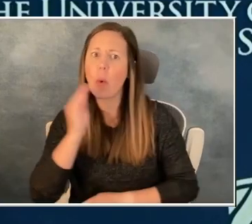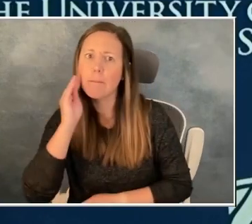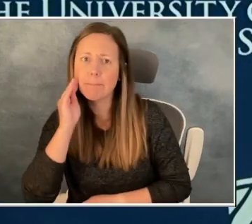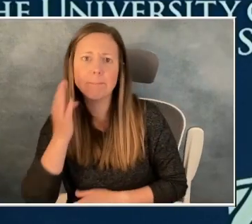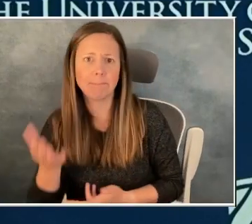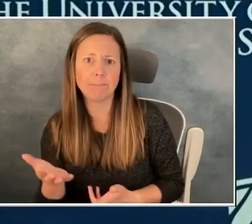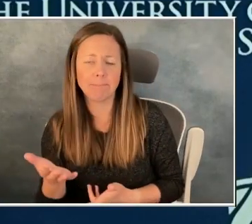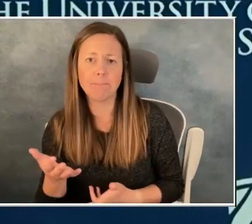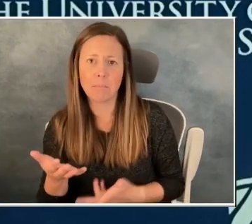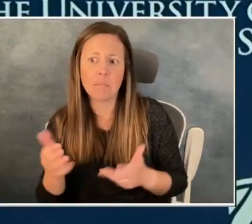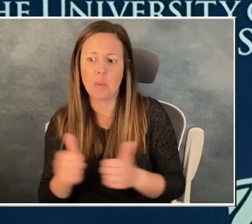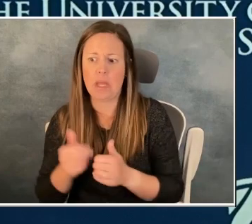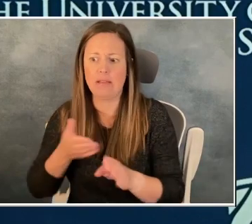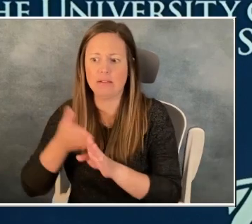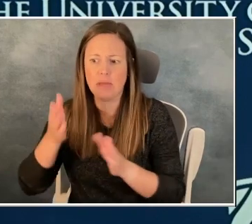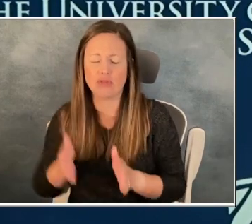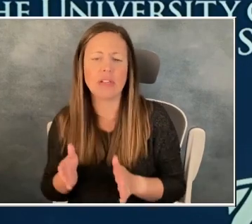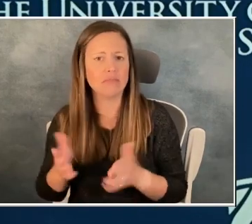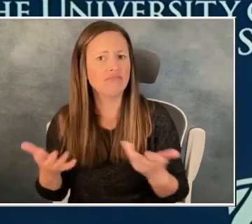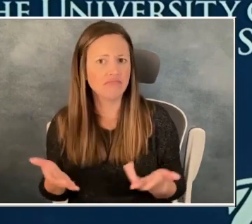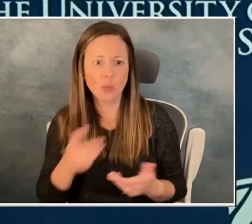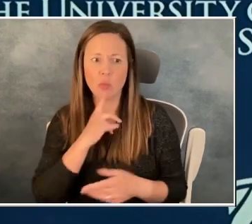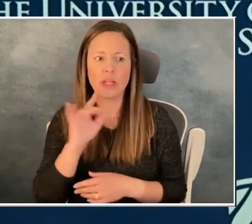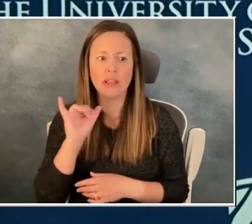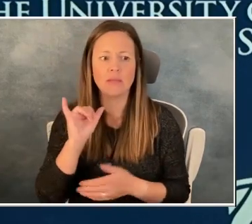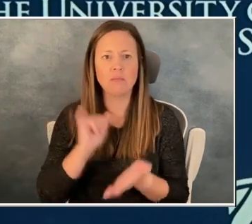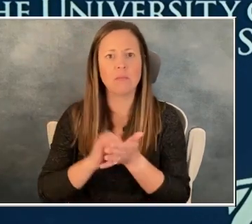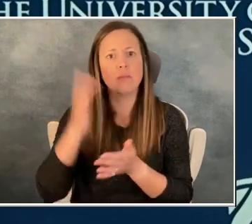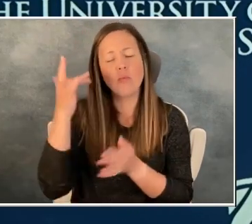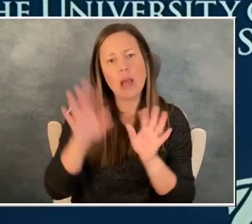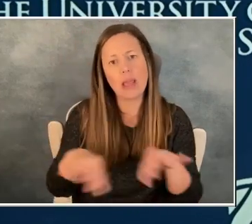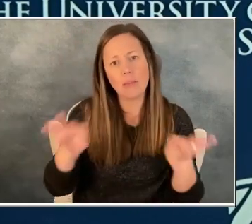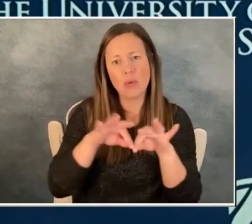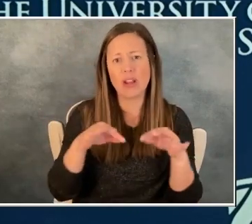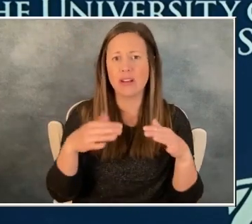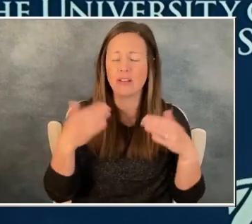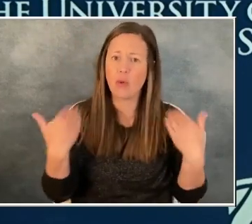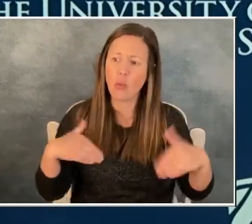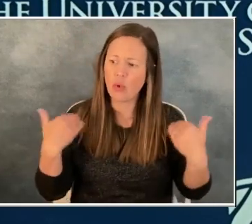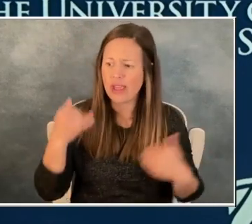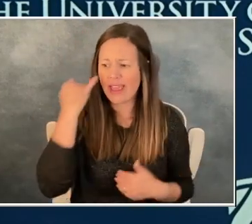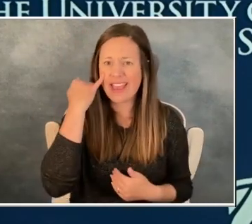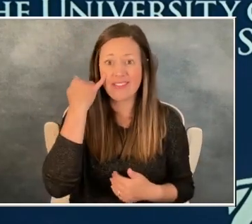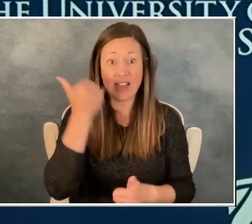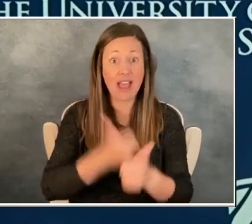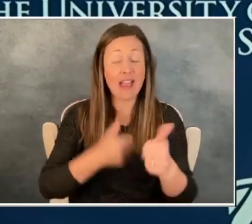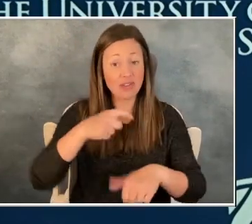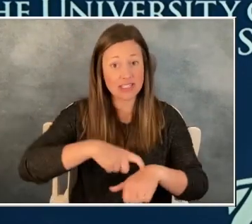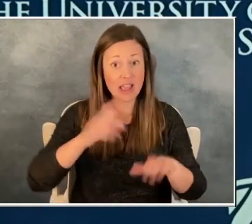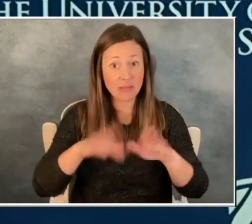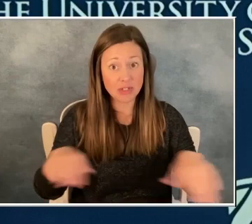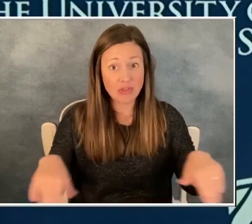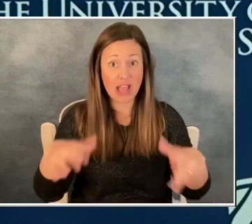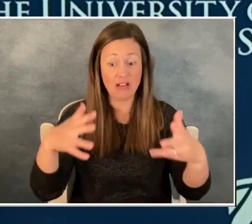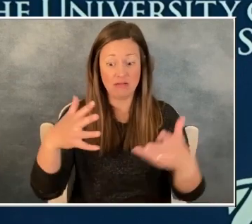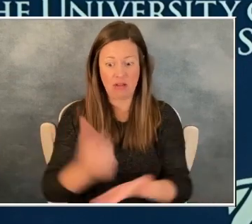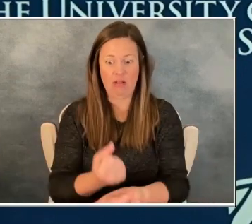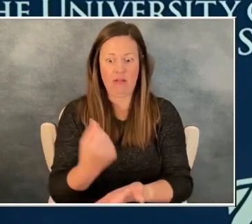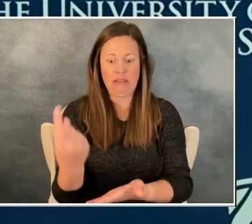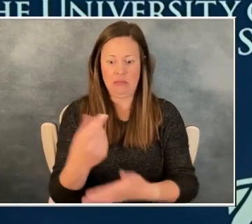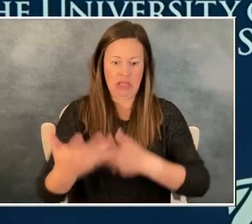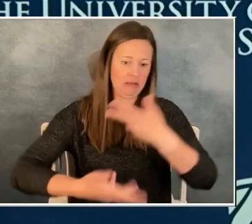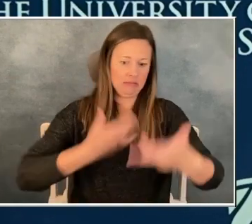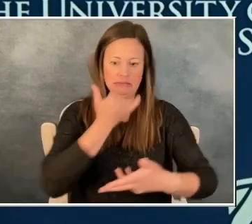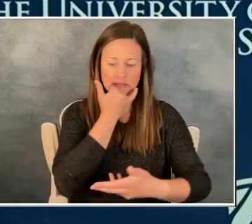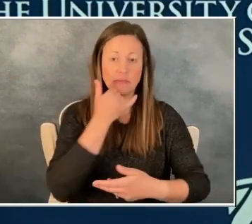our specialists. So that's why that's important. That, my gosh, if every time a child got into something at home, they had to go to the emergency department, we'd